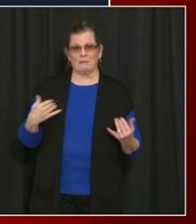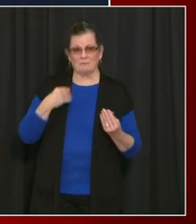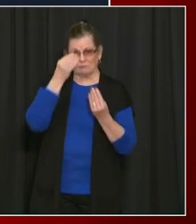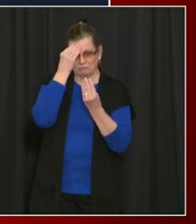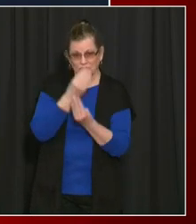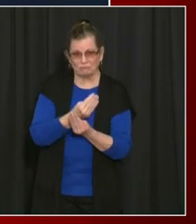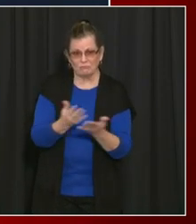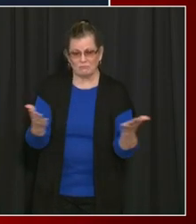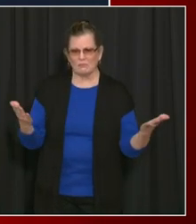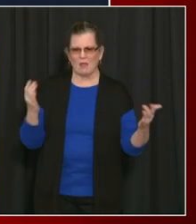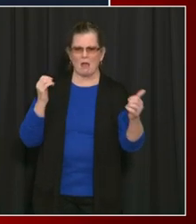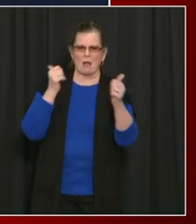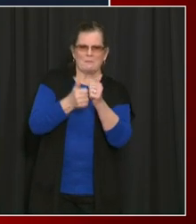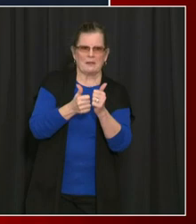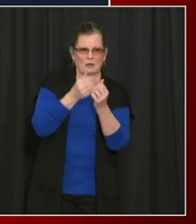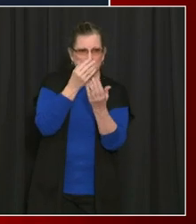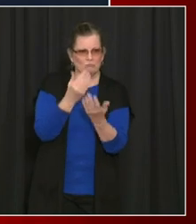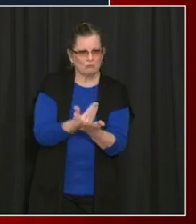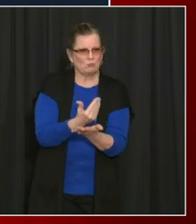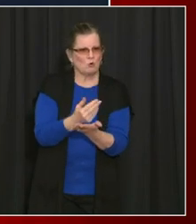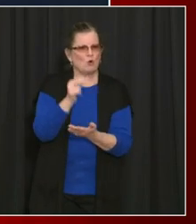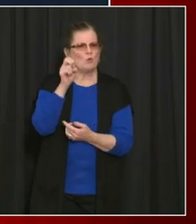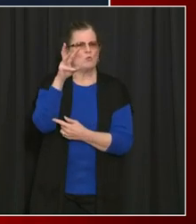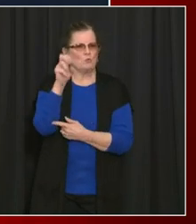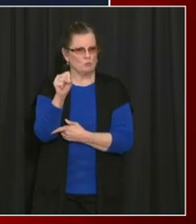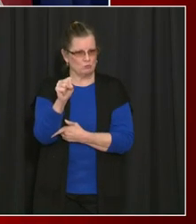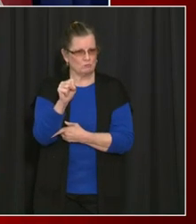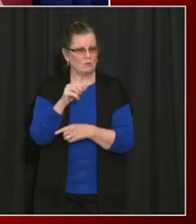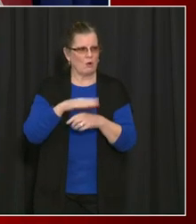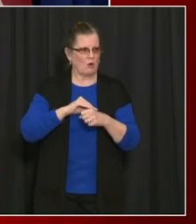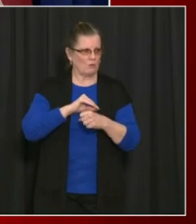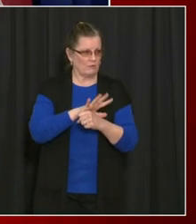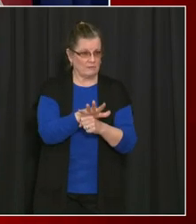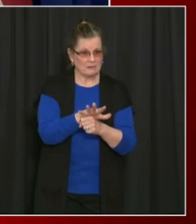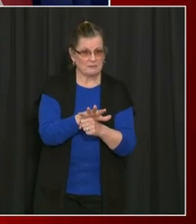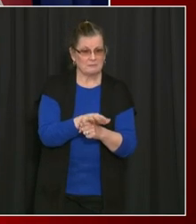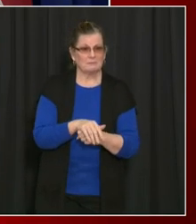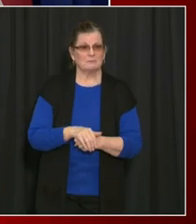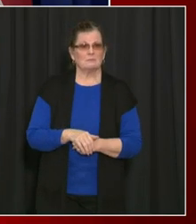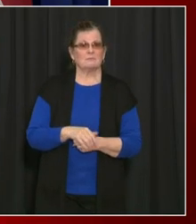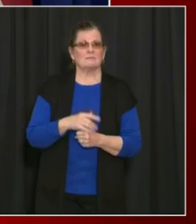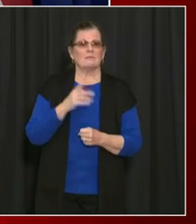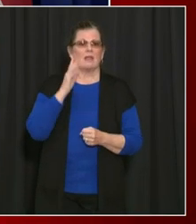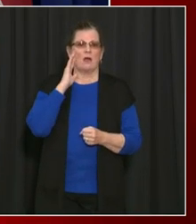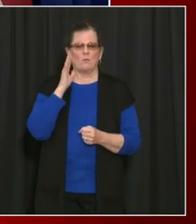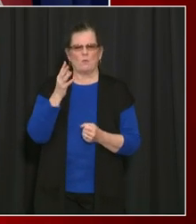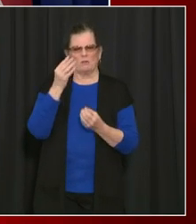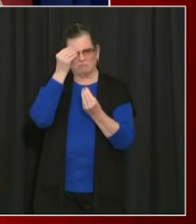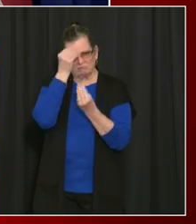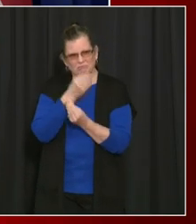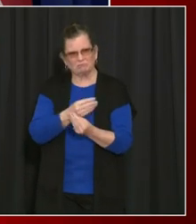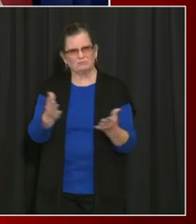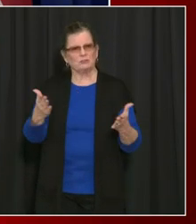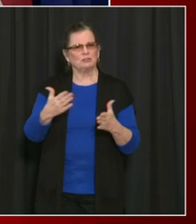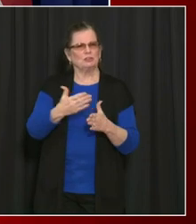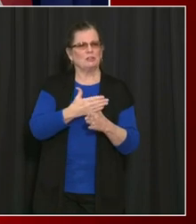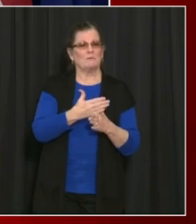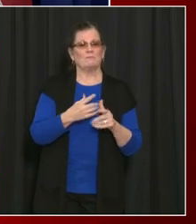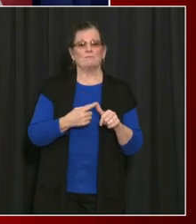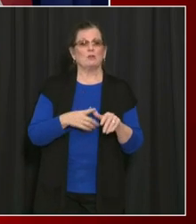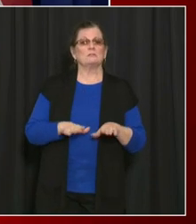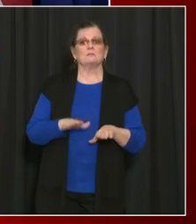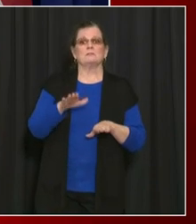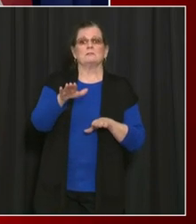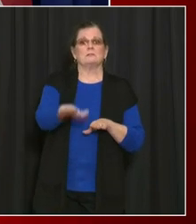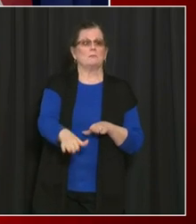district's response to COVID-19, and I will share information about the first steps we are taking